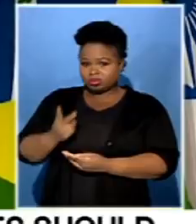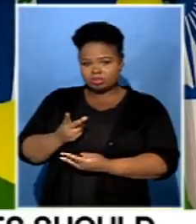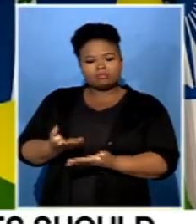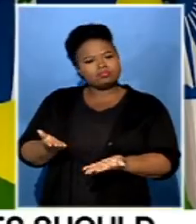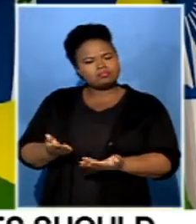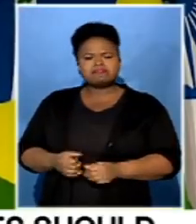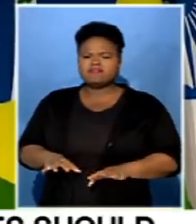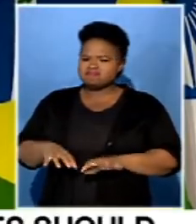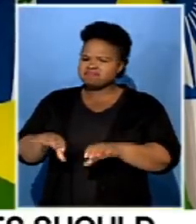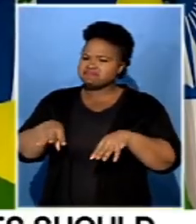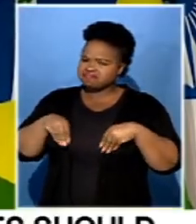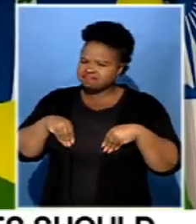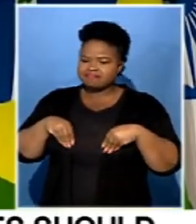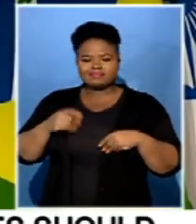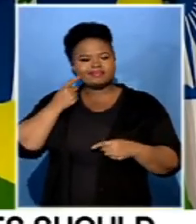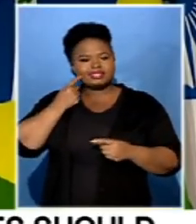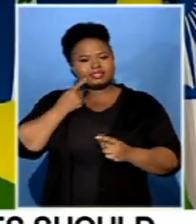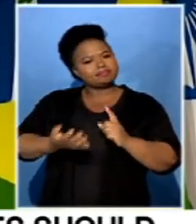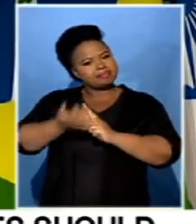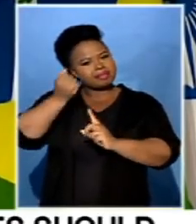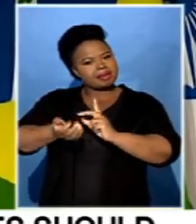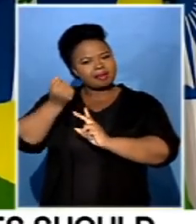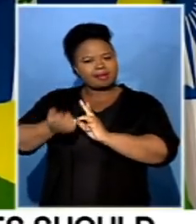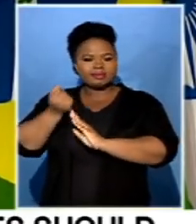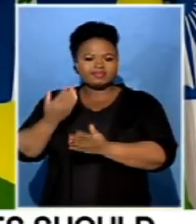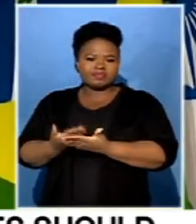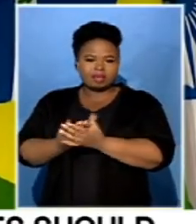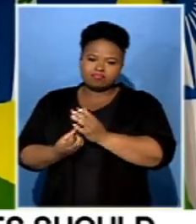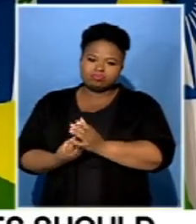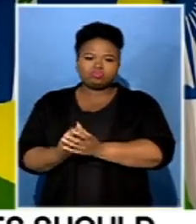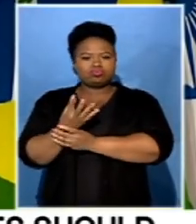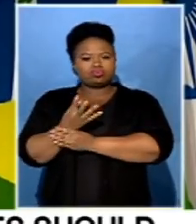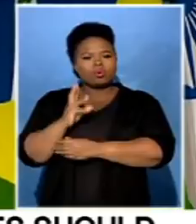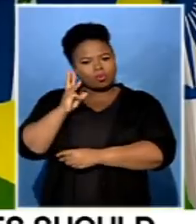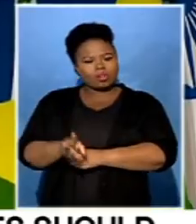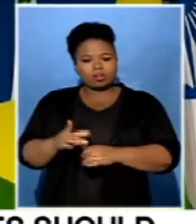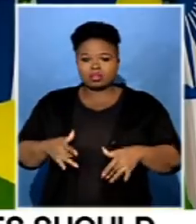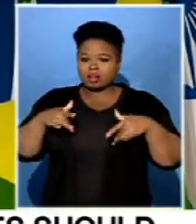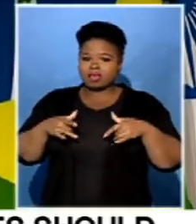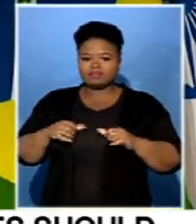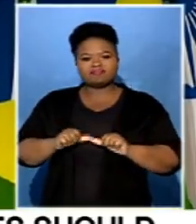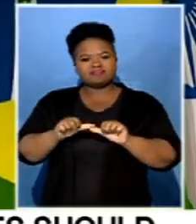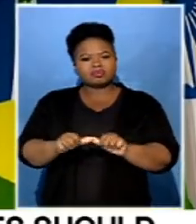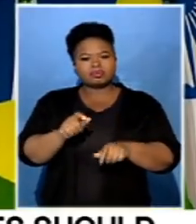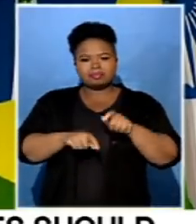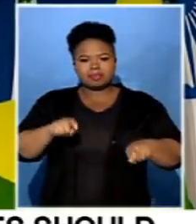themselves, they will be able to achieve new dynamic growth and deliver better lives to the